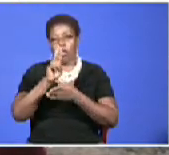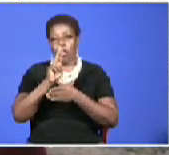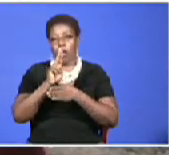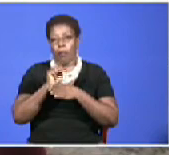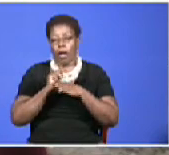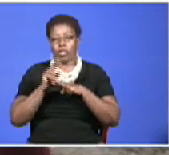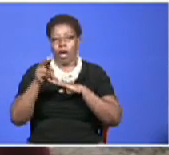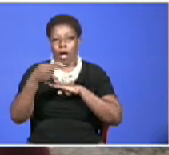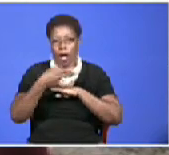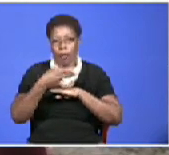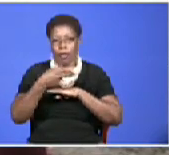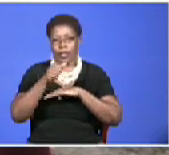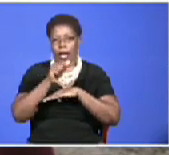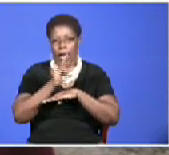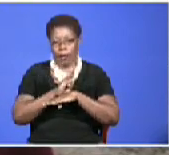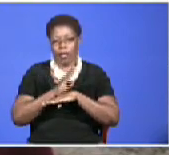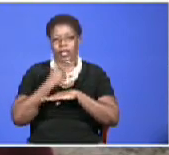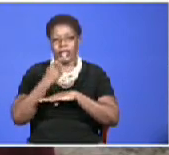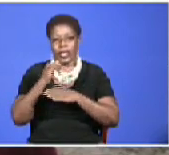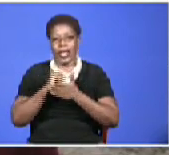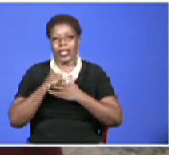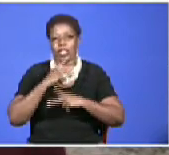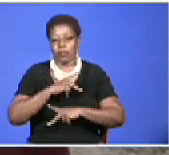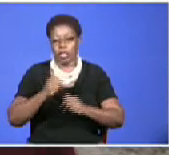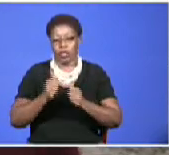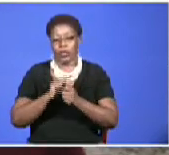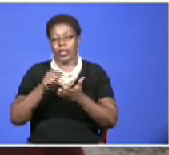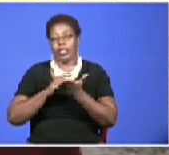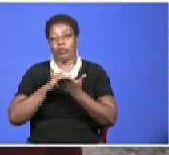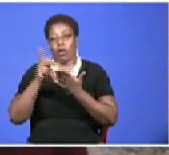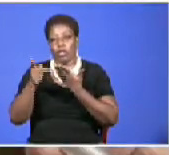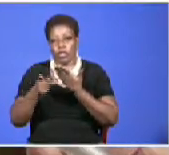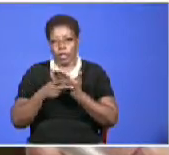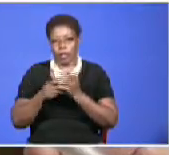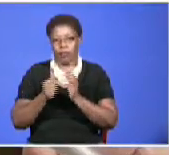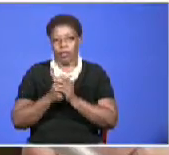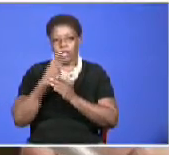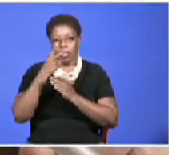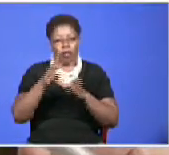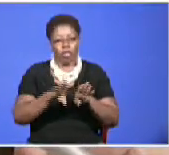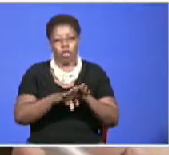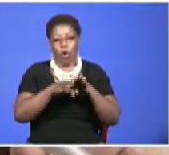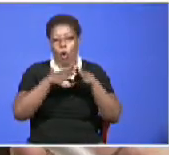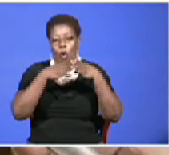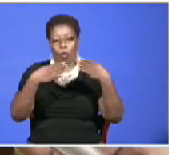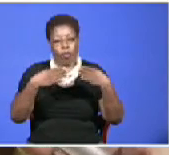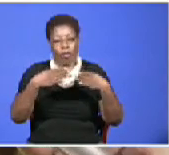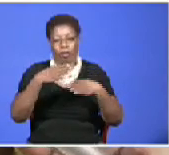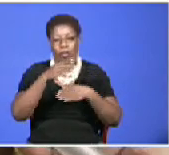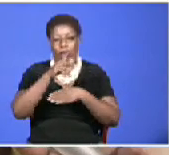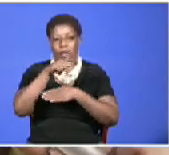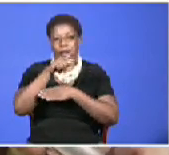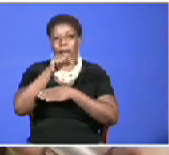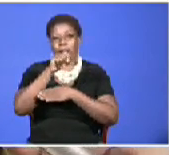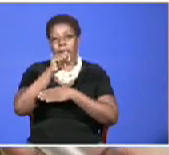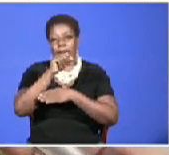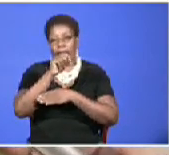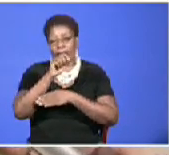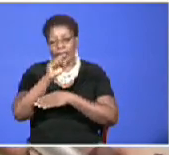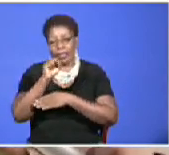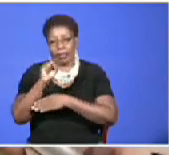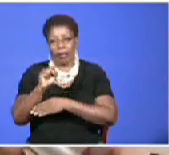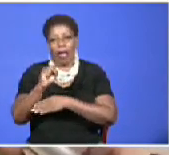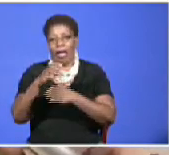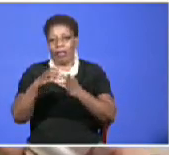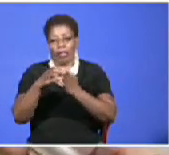Friday. He says he's pleased with the progress. He was saying that there are any number of open cesspits. The conditions that people